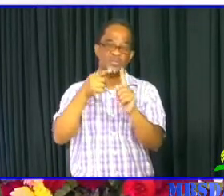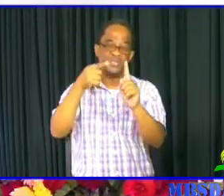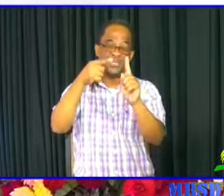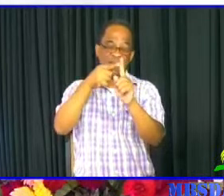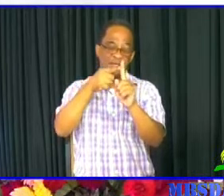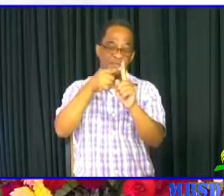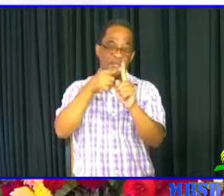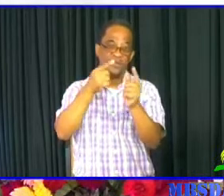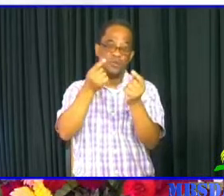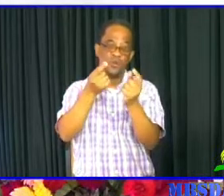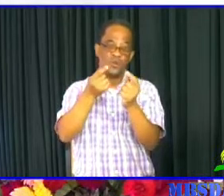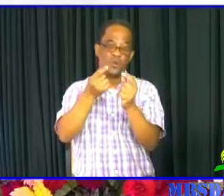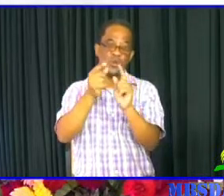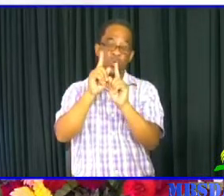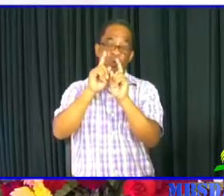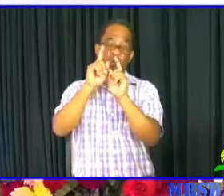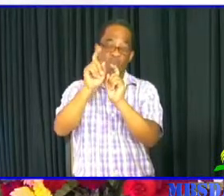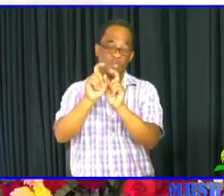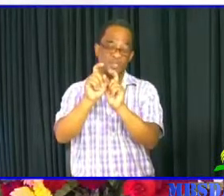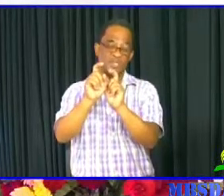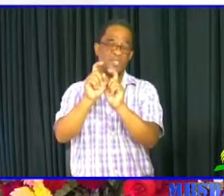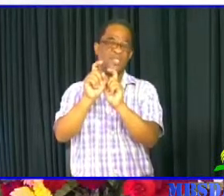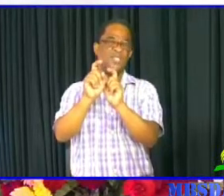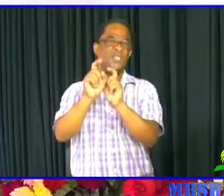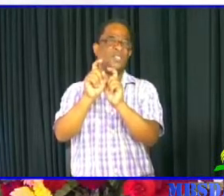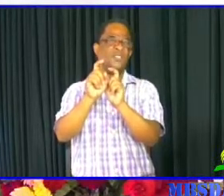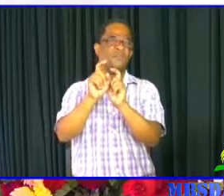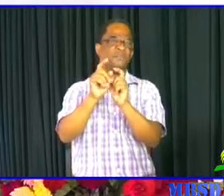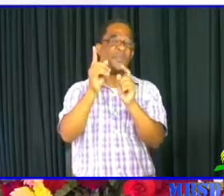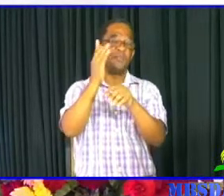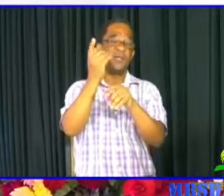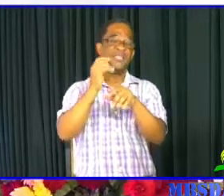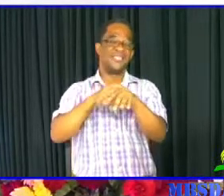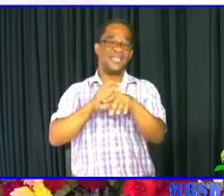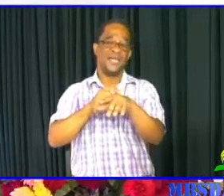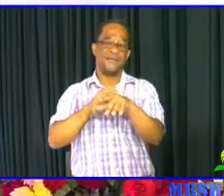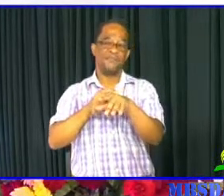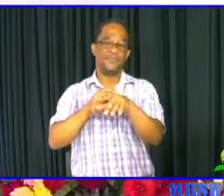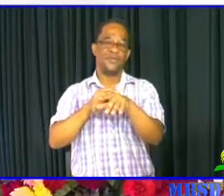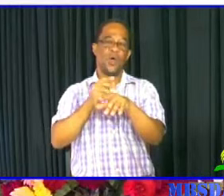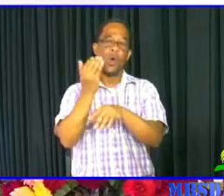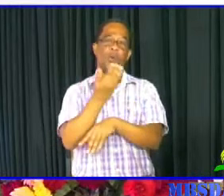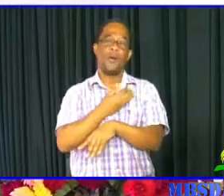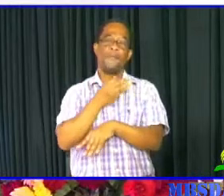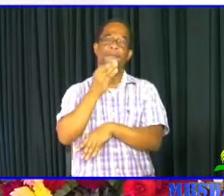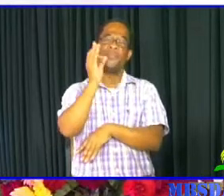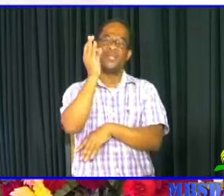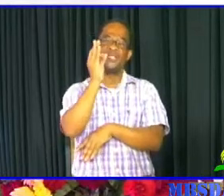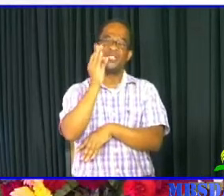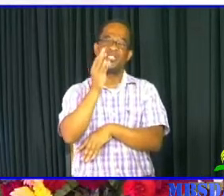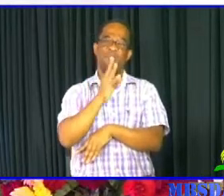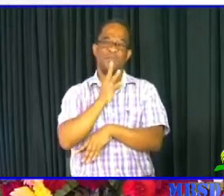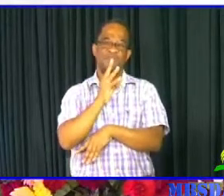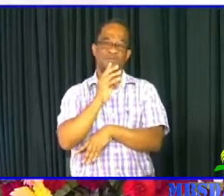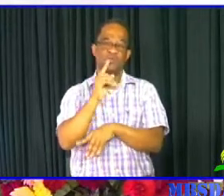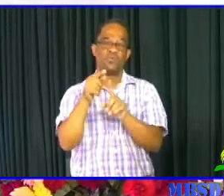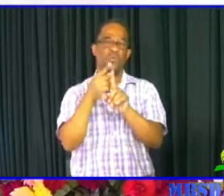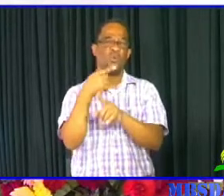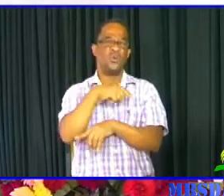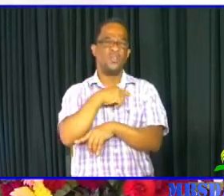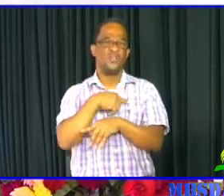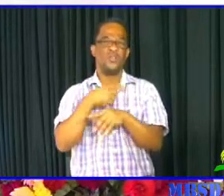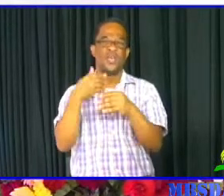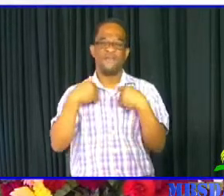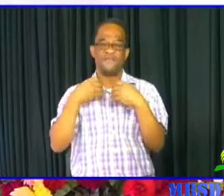to do that quiz. Hopefully by the time our speaker, Pastor Dane Hal Fletcher, gets up on the lectern, you would have completed that